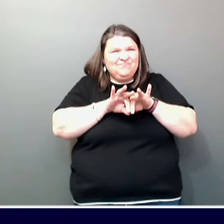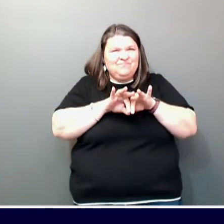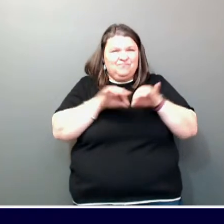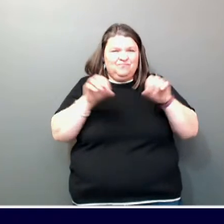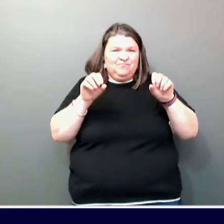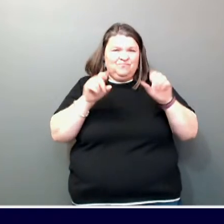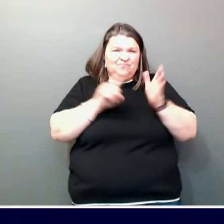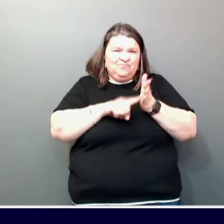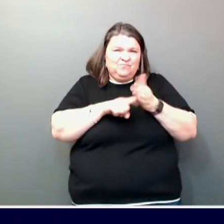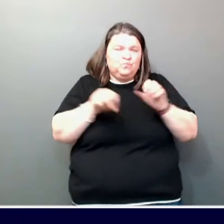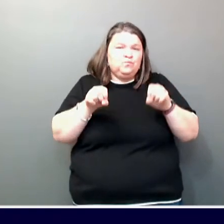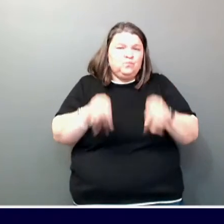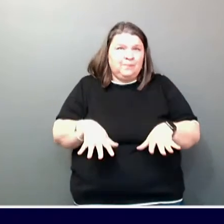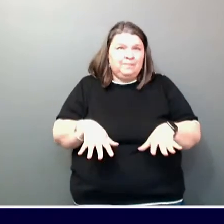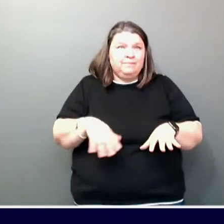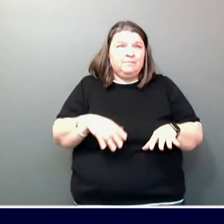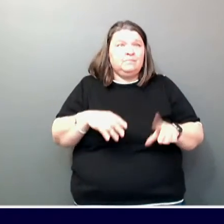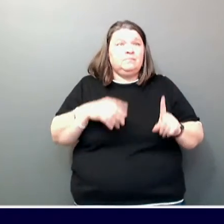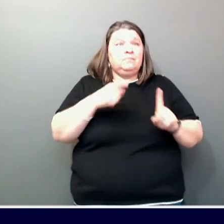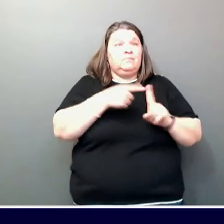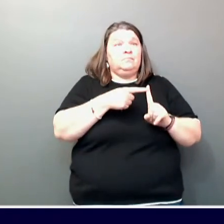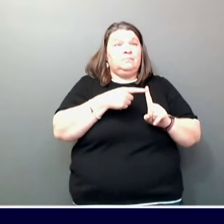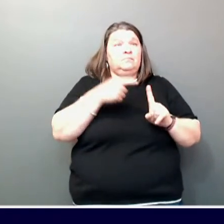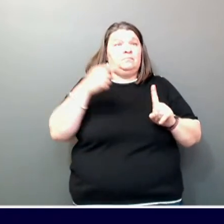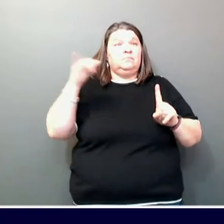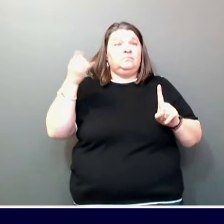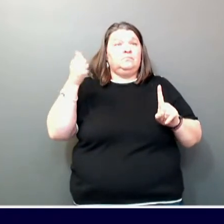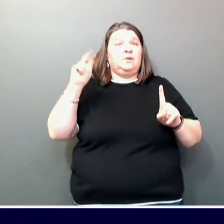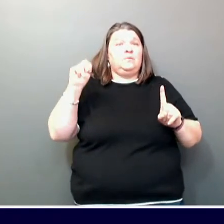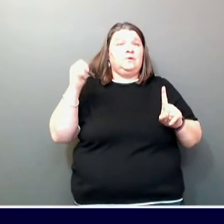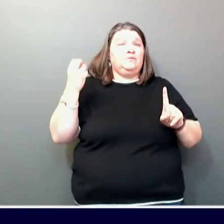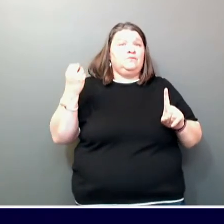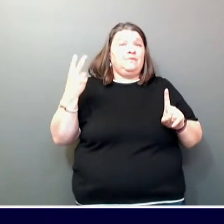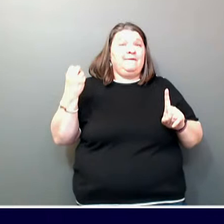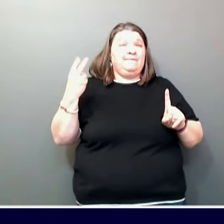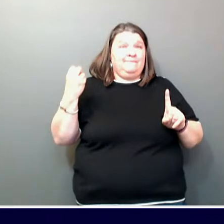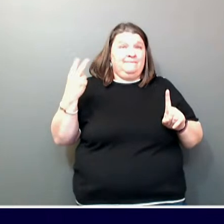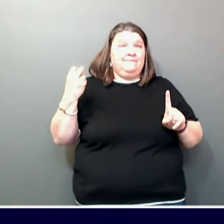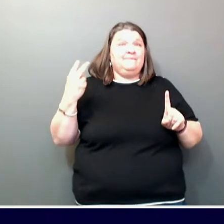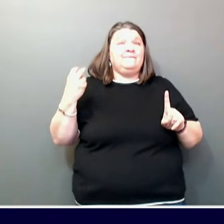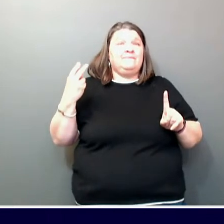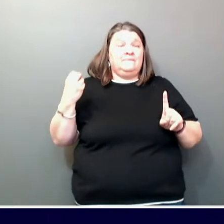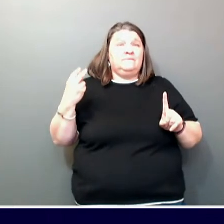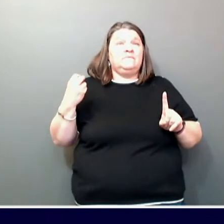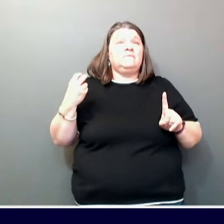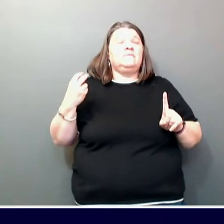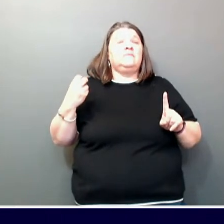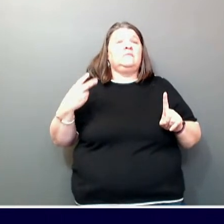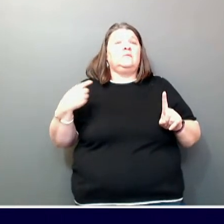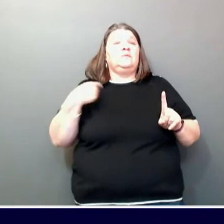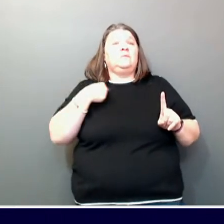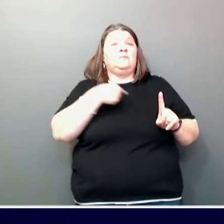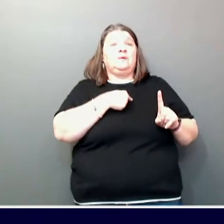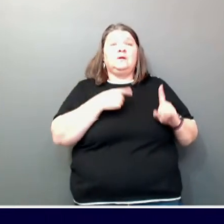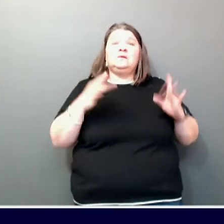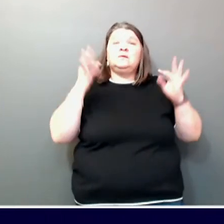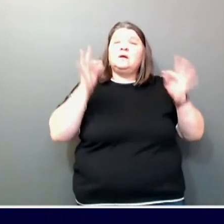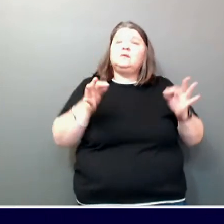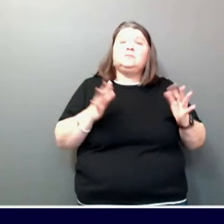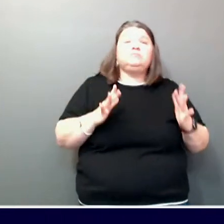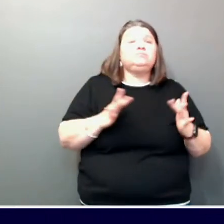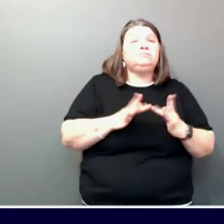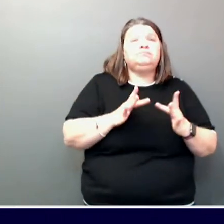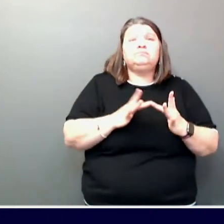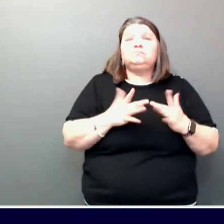said was masks are a safety mechanism. Contact tracing is a safety mechanism. If you're going to stop